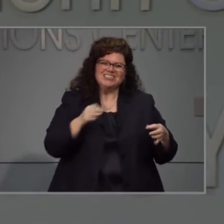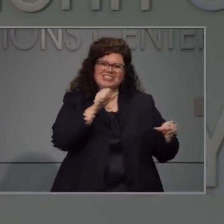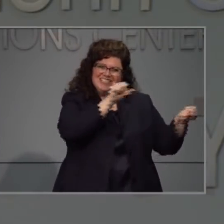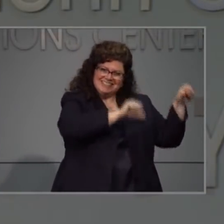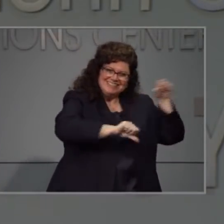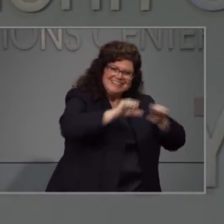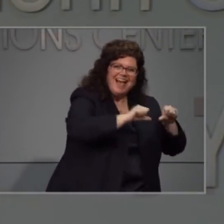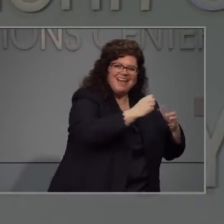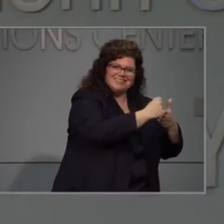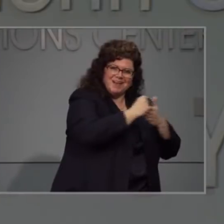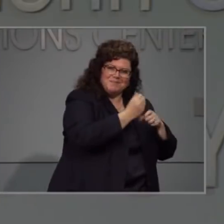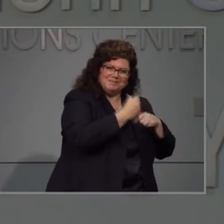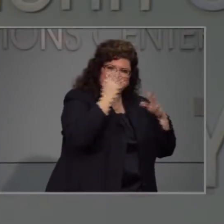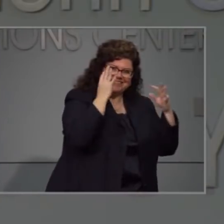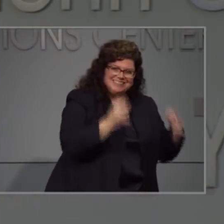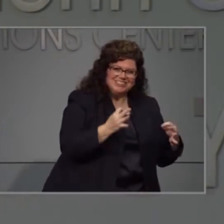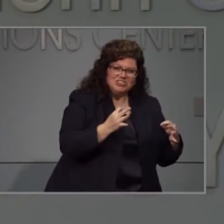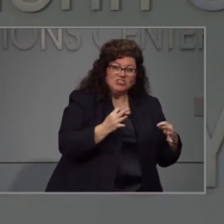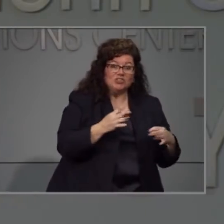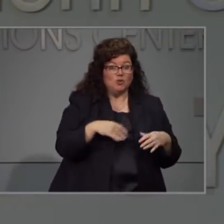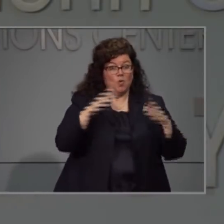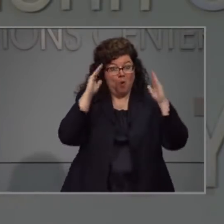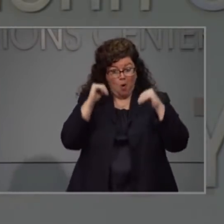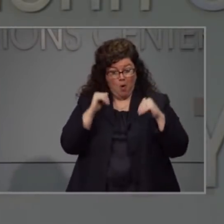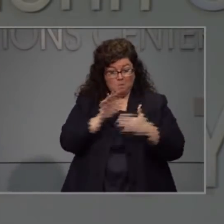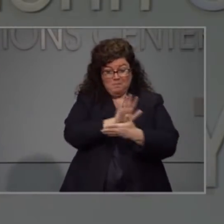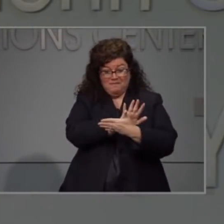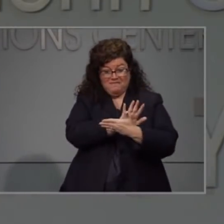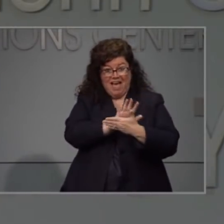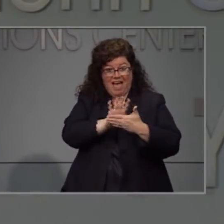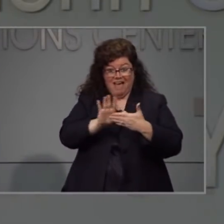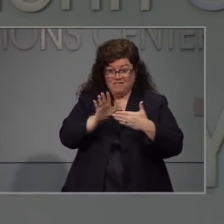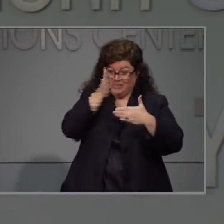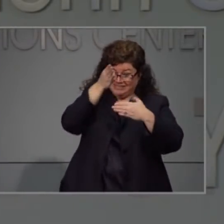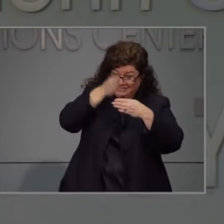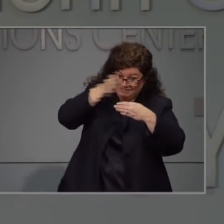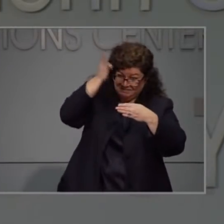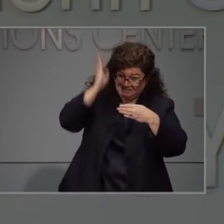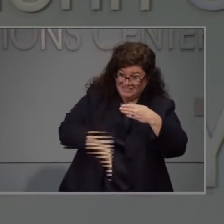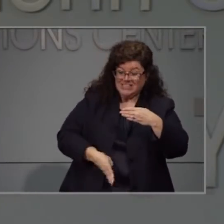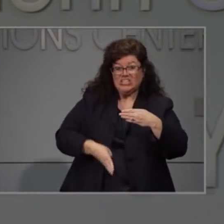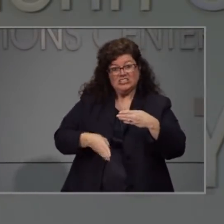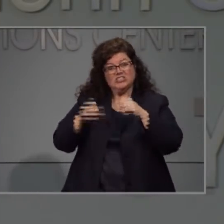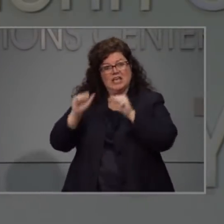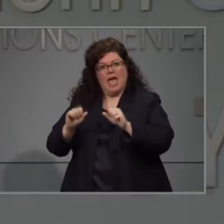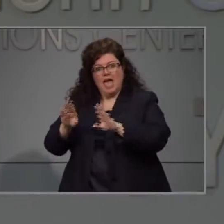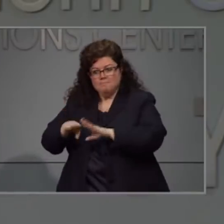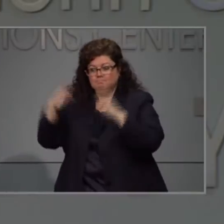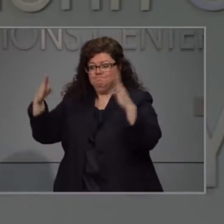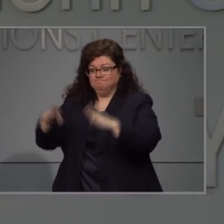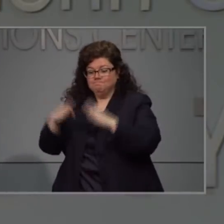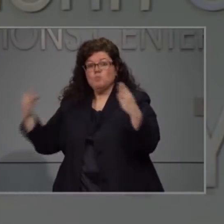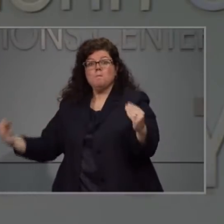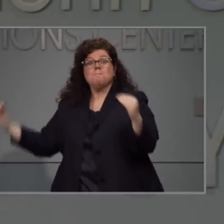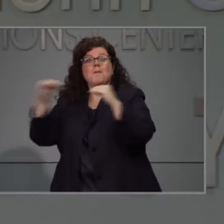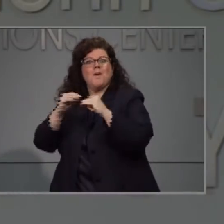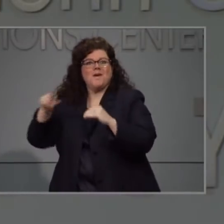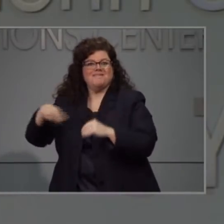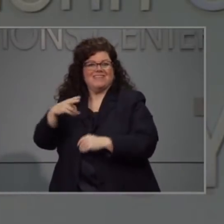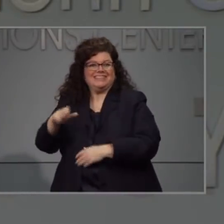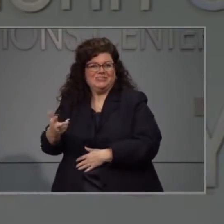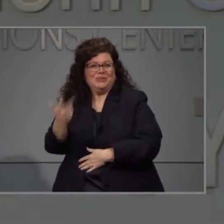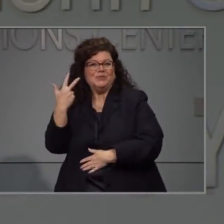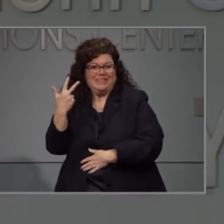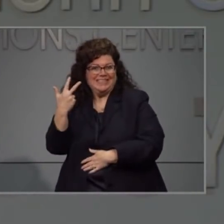to hopefully getting through phase 2 and being able to do phase 3, where we'd be able to open more businesses and to